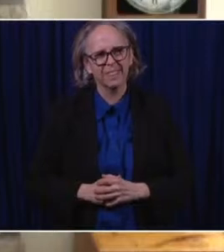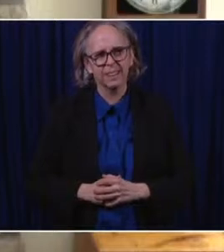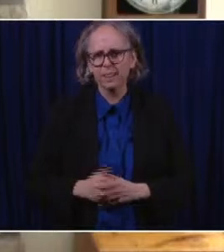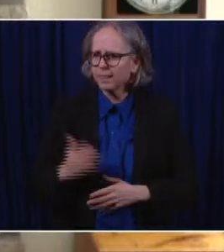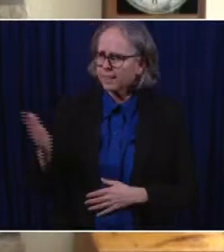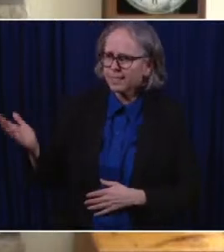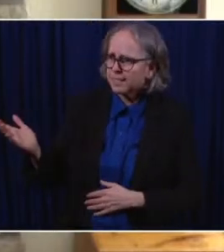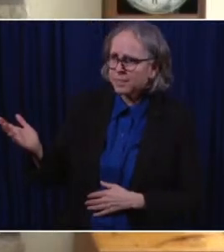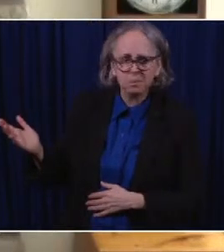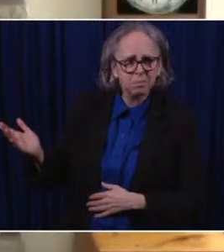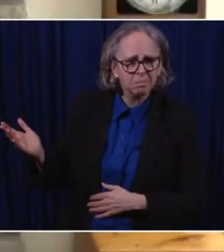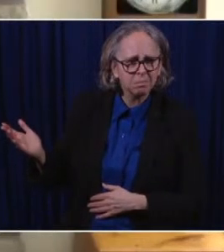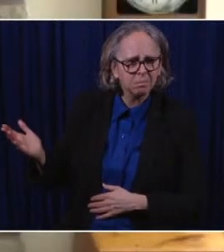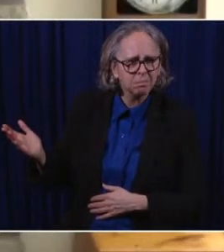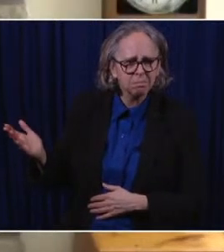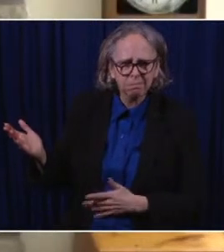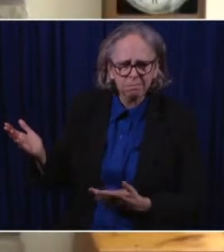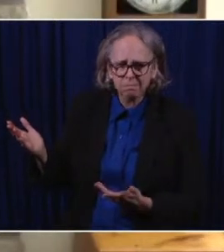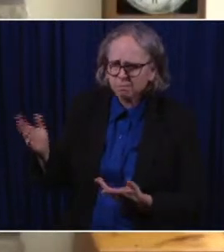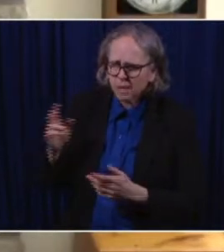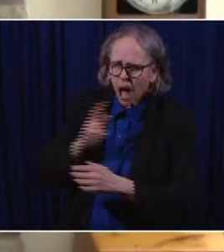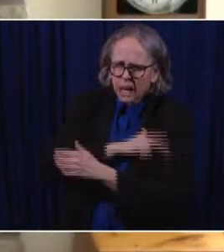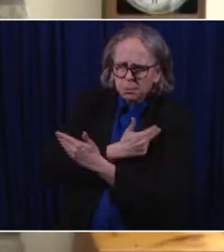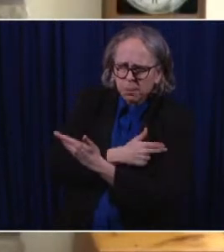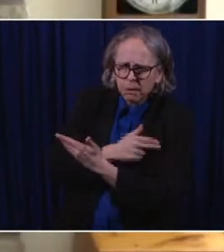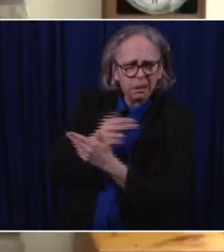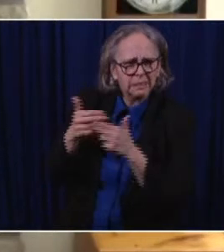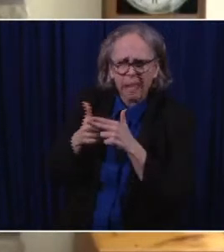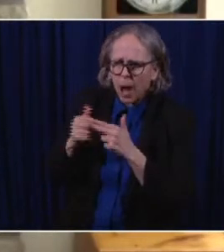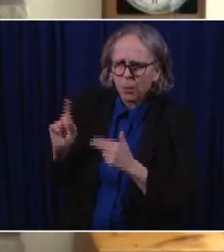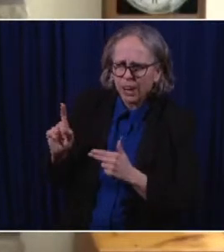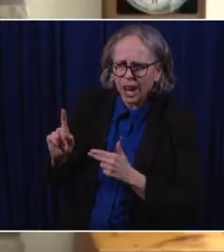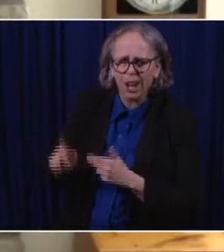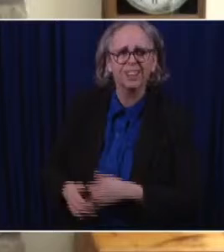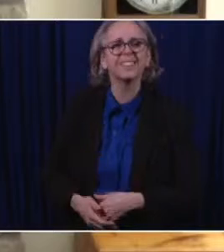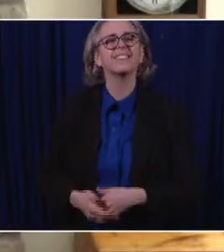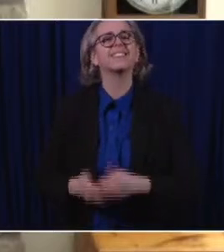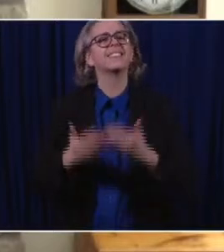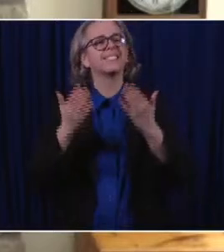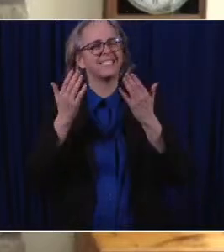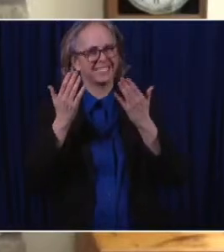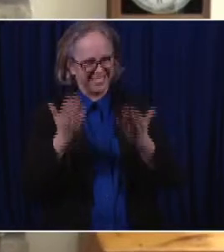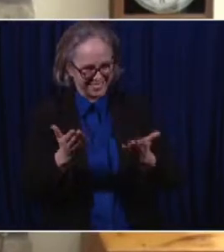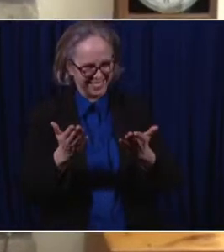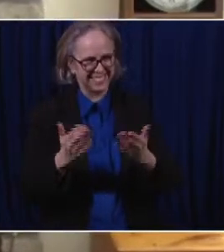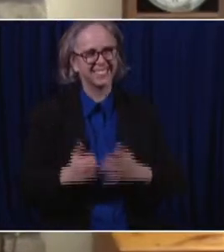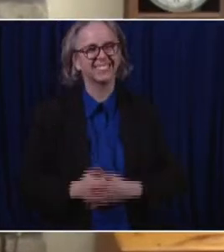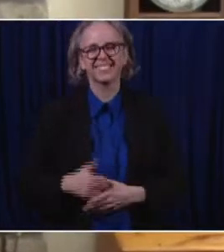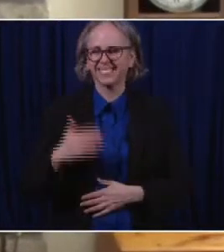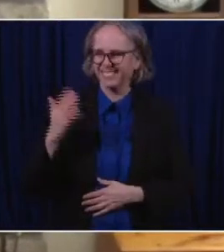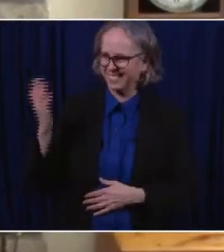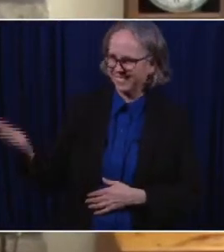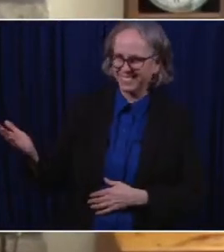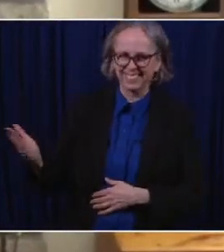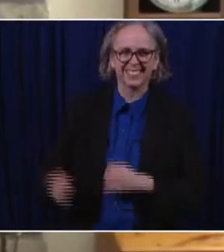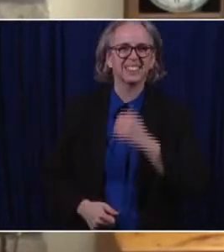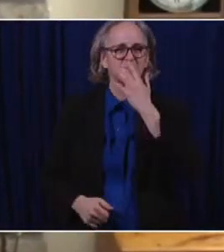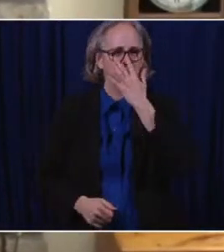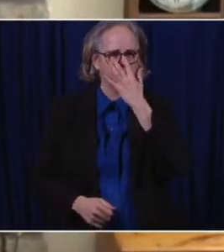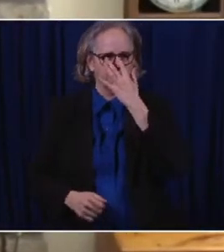We have a hospital slide. We'll get a hospital slide. And this is the hospital slide. And